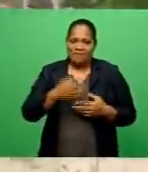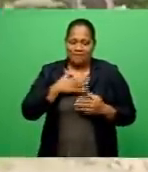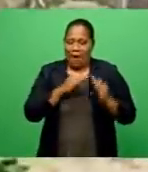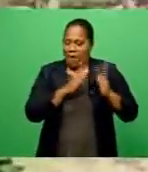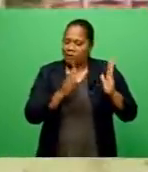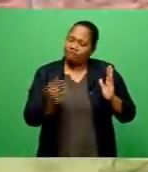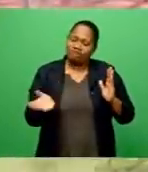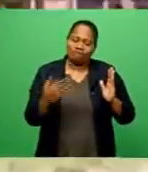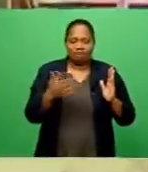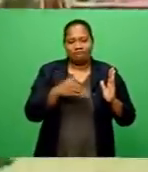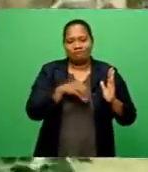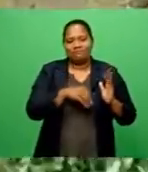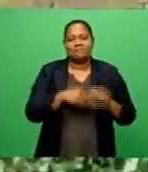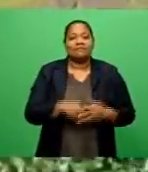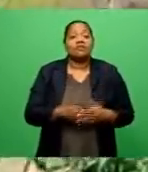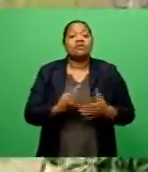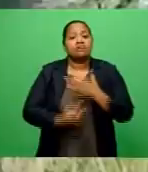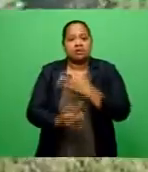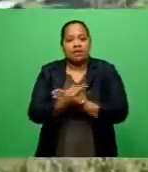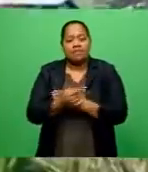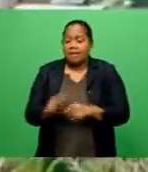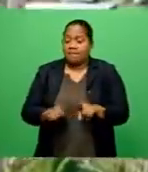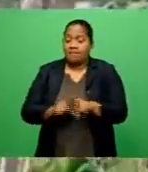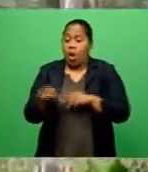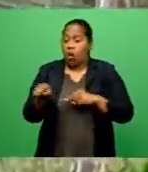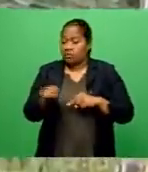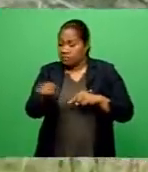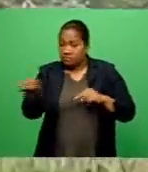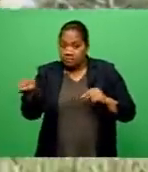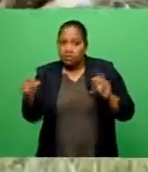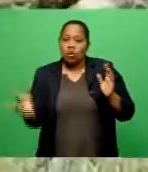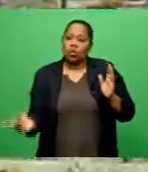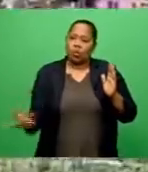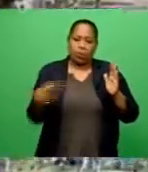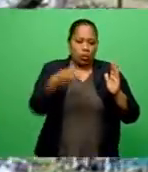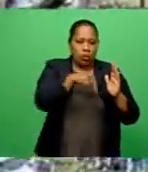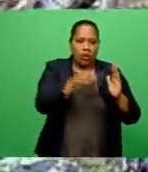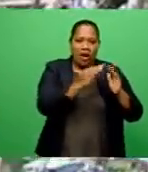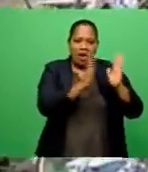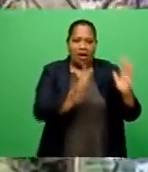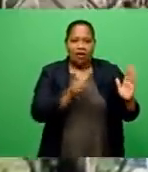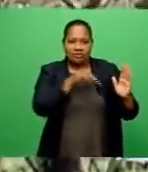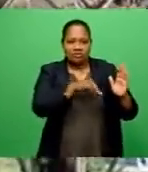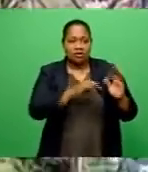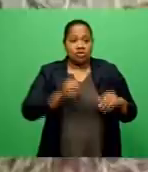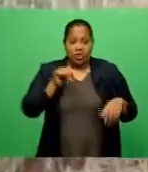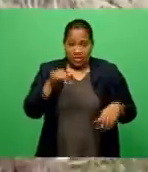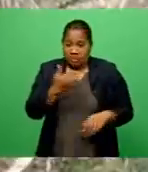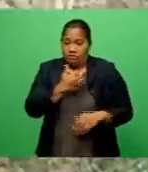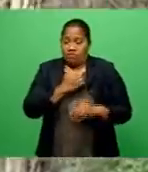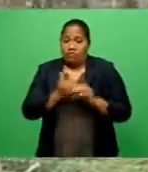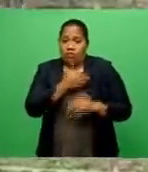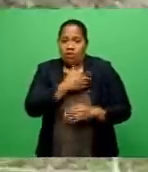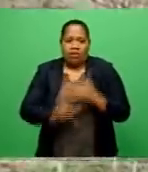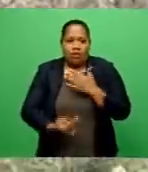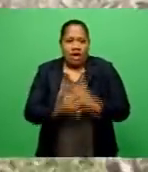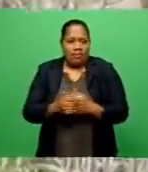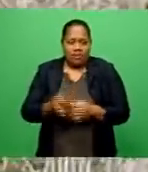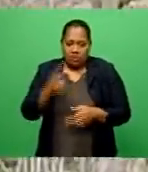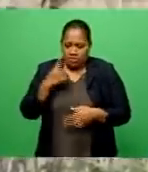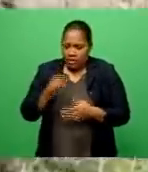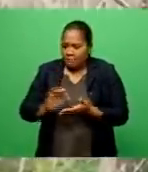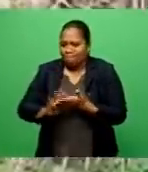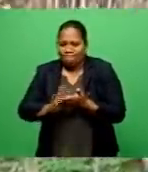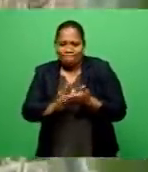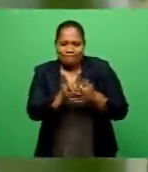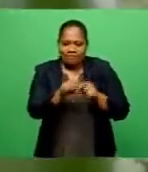of Yasa, most residents took shelter in his house. Residents this morning began cleaning up debris left behind by Yasa,